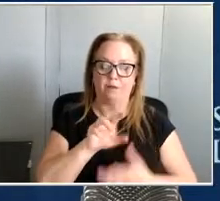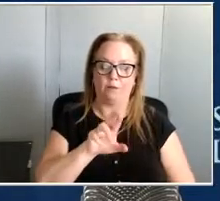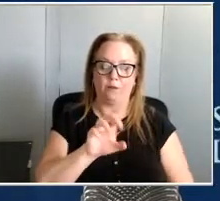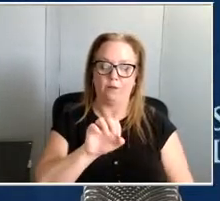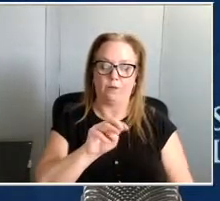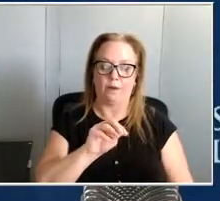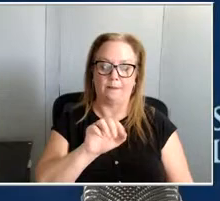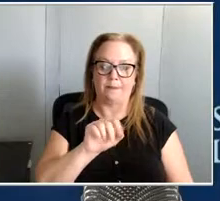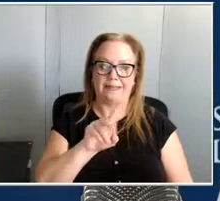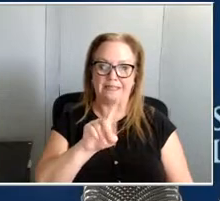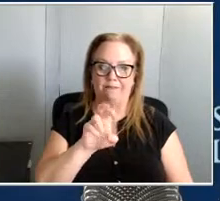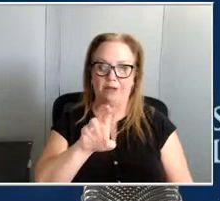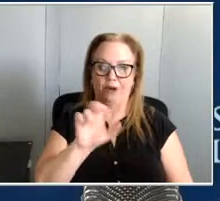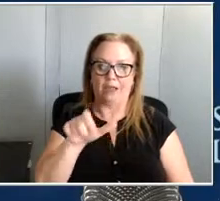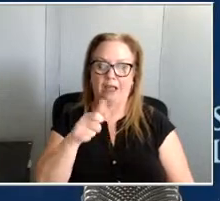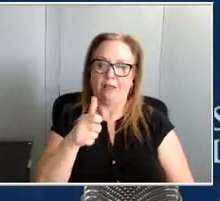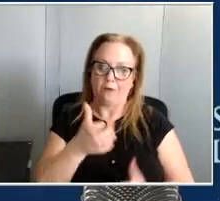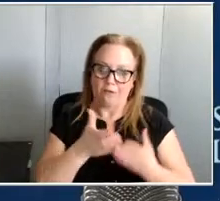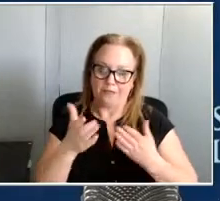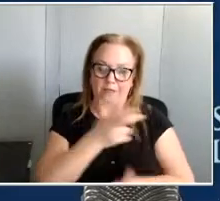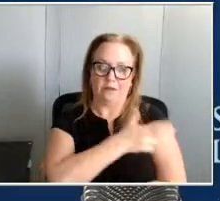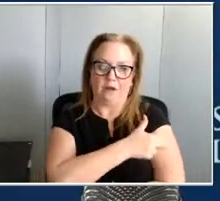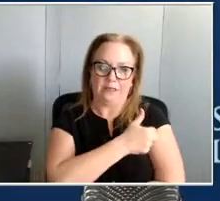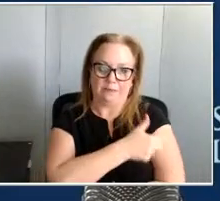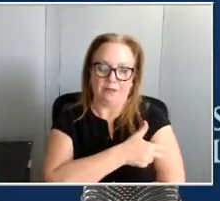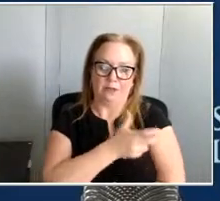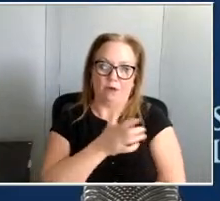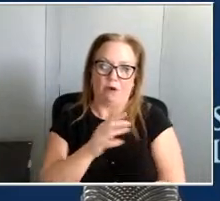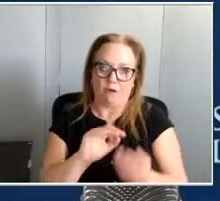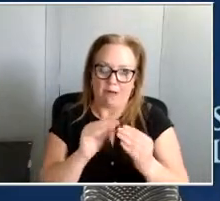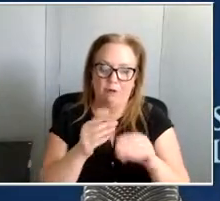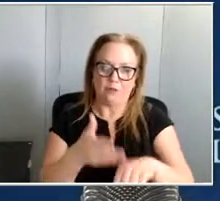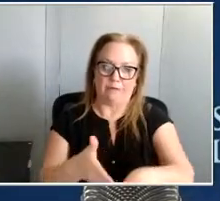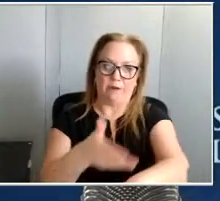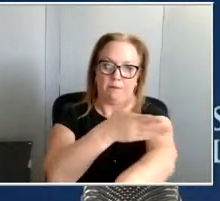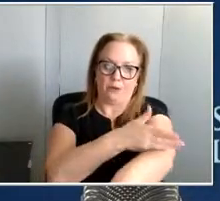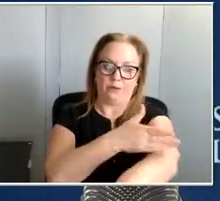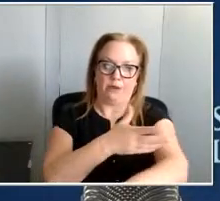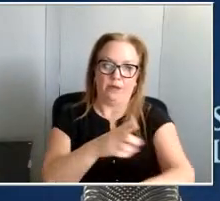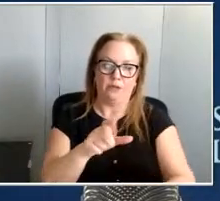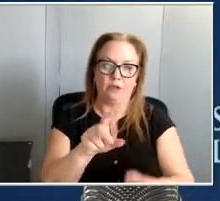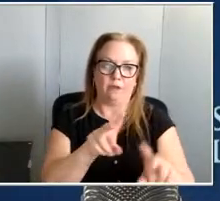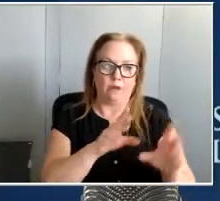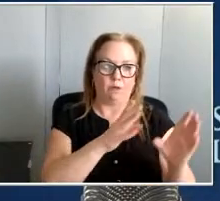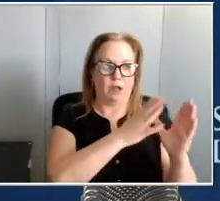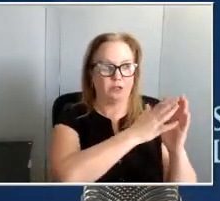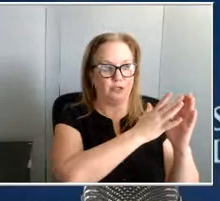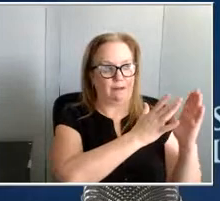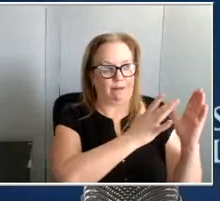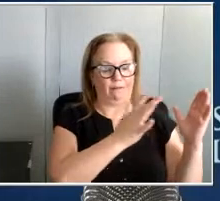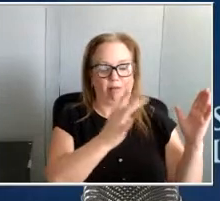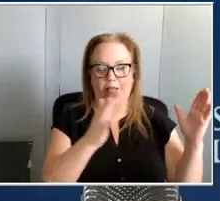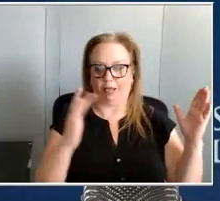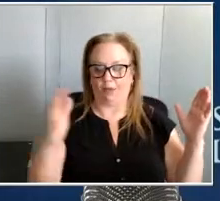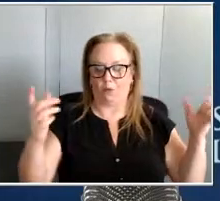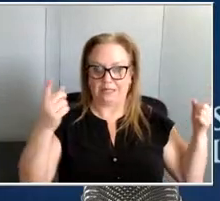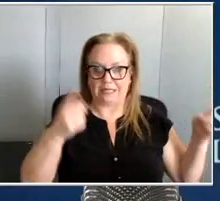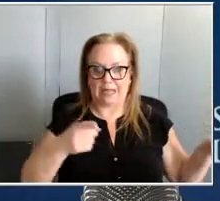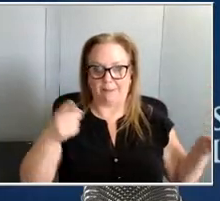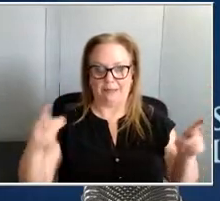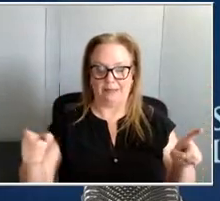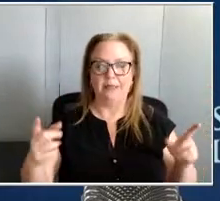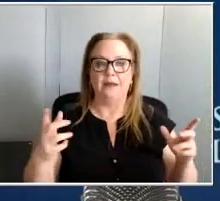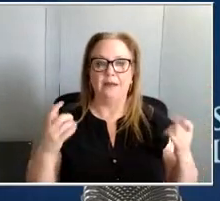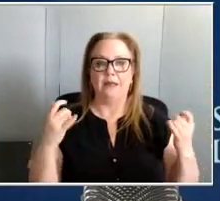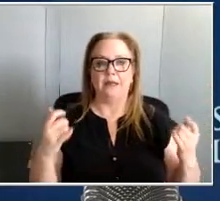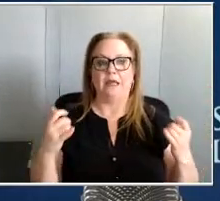techniques in the hospital. So our numbers are better. So I think you just have to watch it as a story of progression. And now what we're looking at is what is